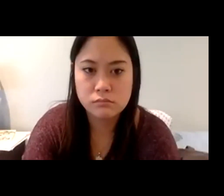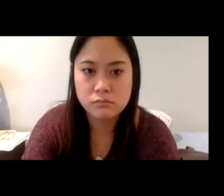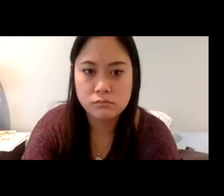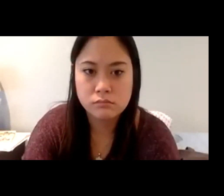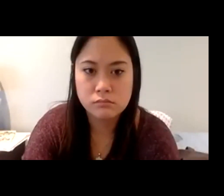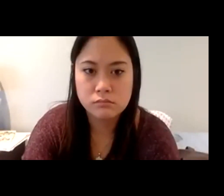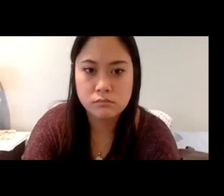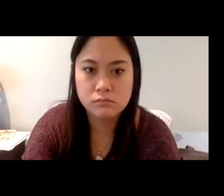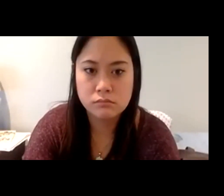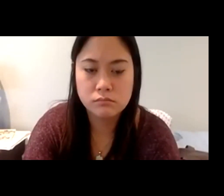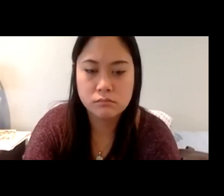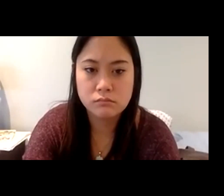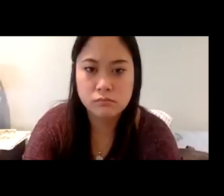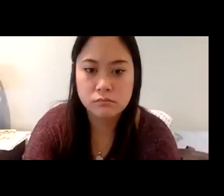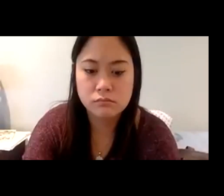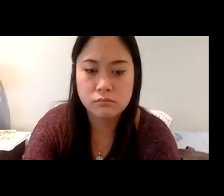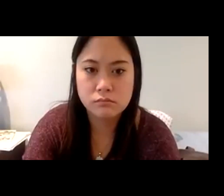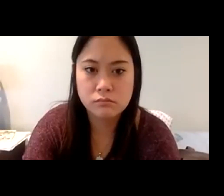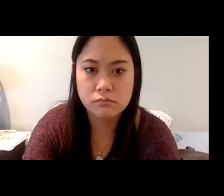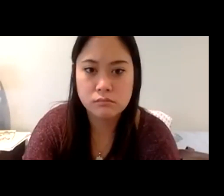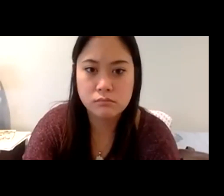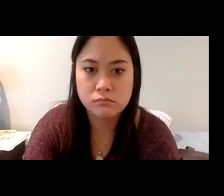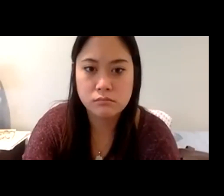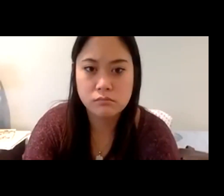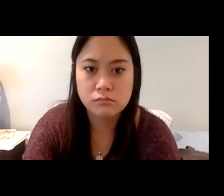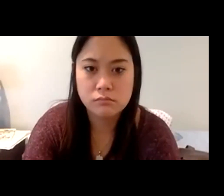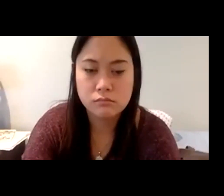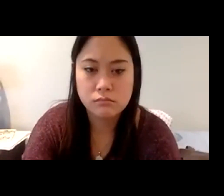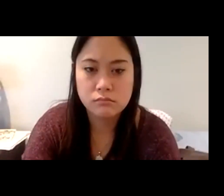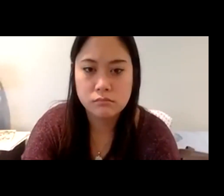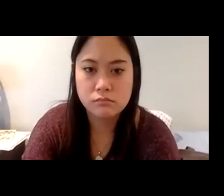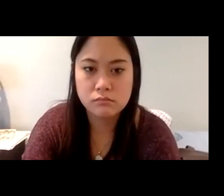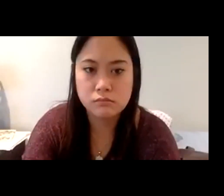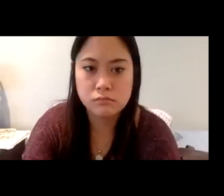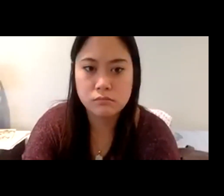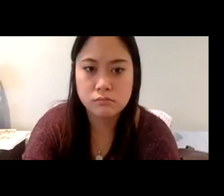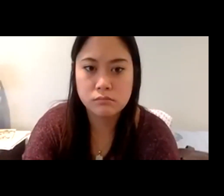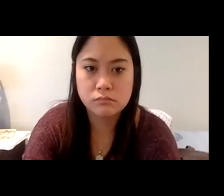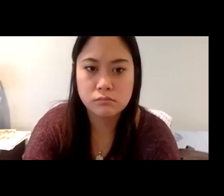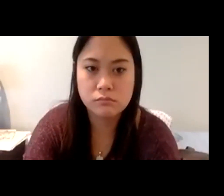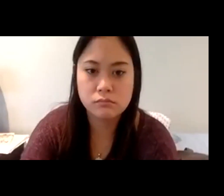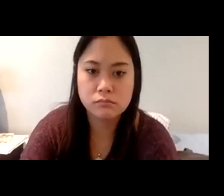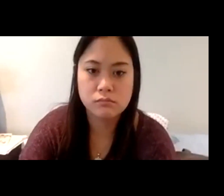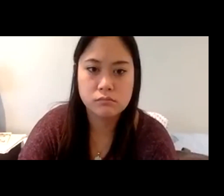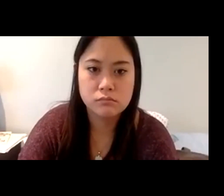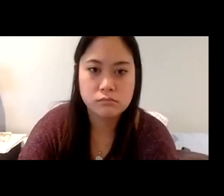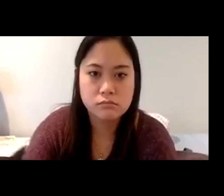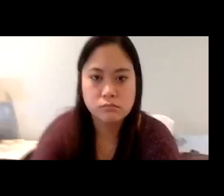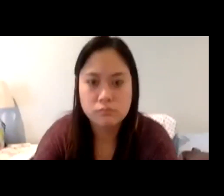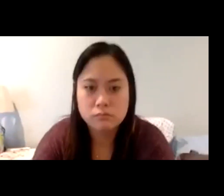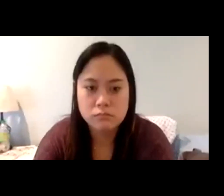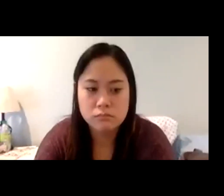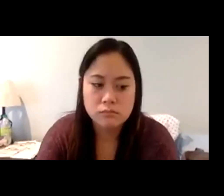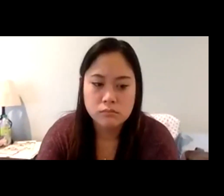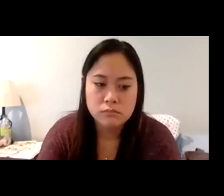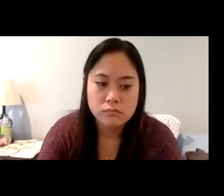We haven't seen any new It codes. depends too if it's a treatment versus if it's like an actual procedure. Mhm. Like a procedure, when we kind of